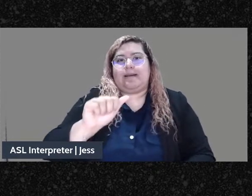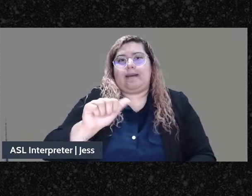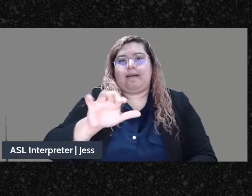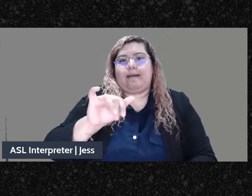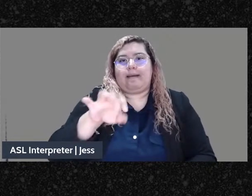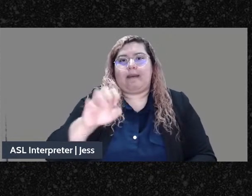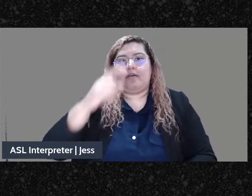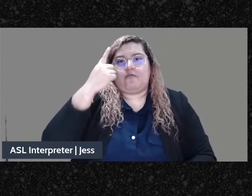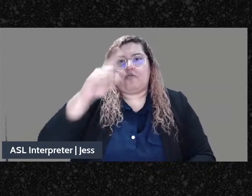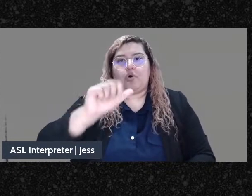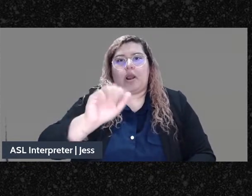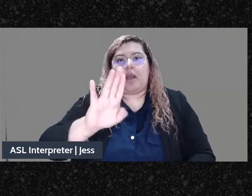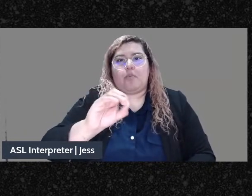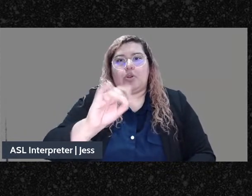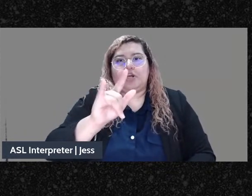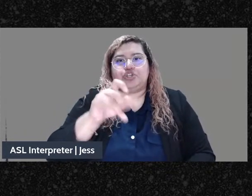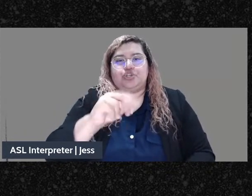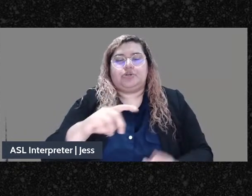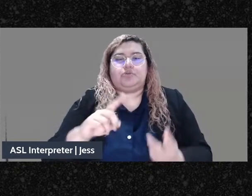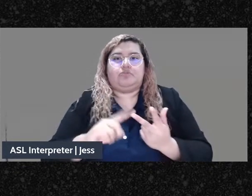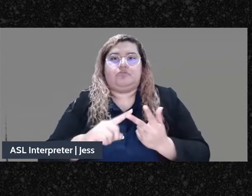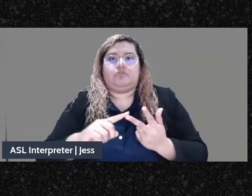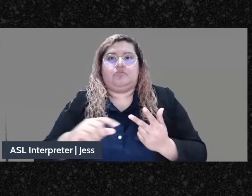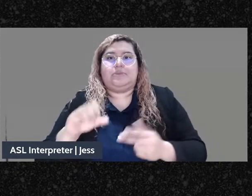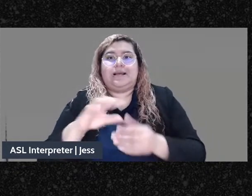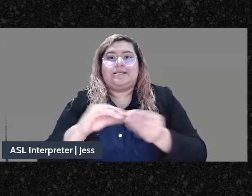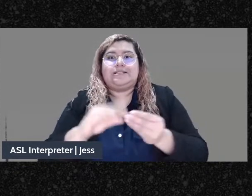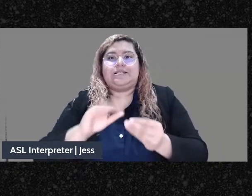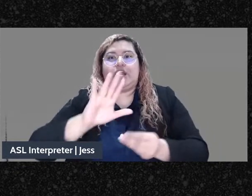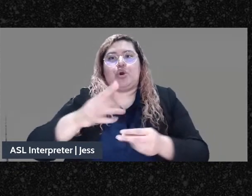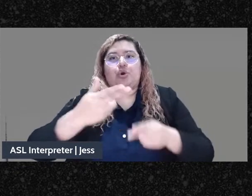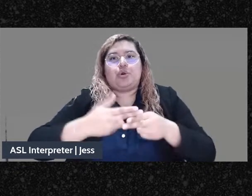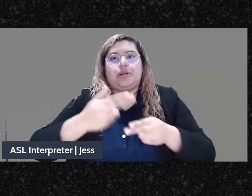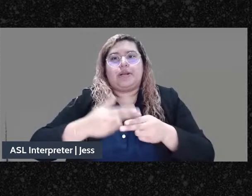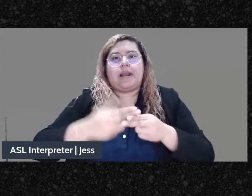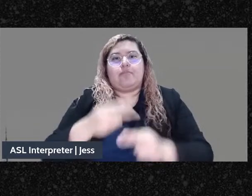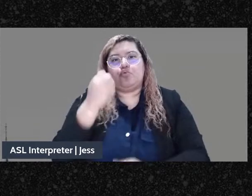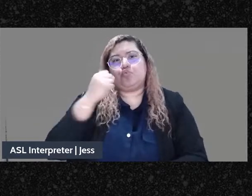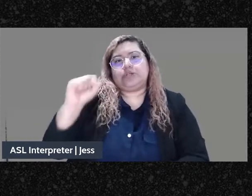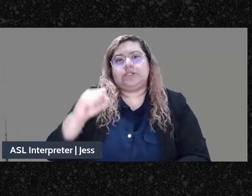and of Say Her Name: Resisting Police Brutality Against Black Women.